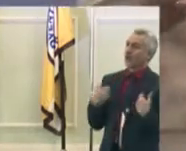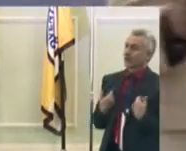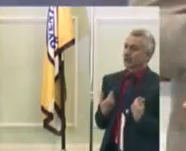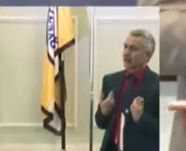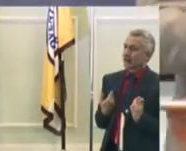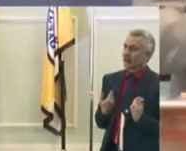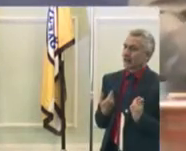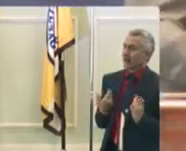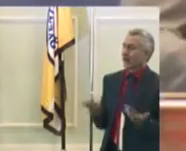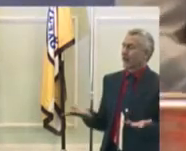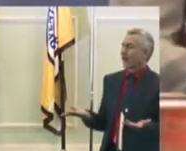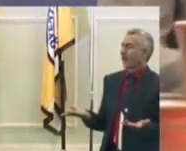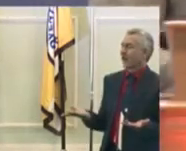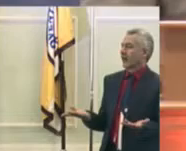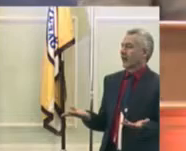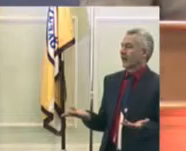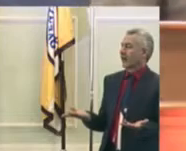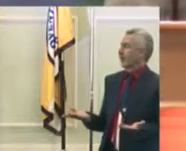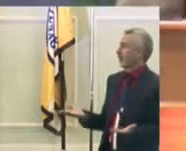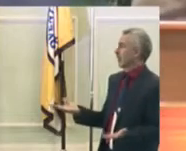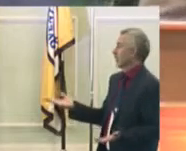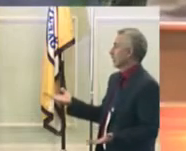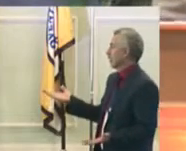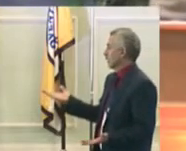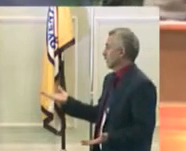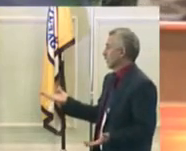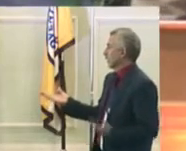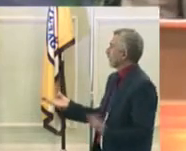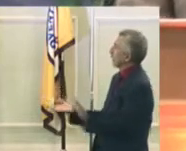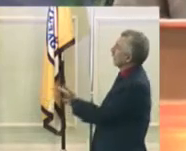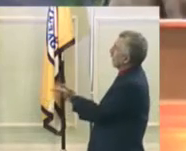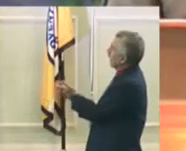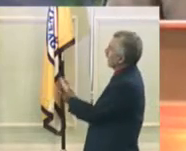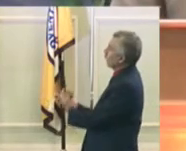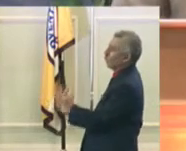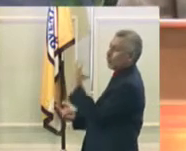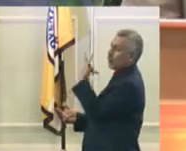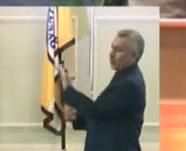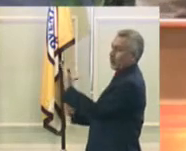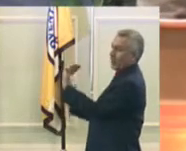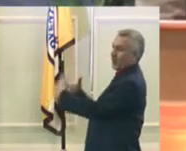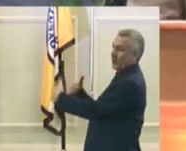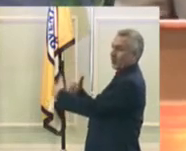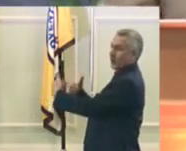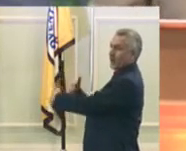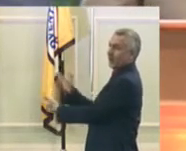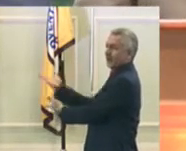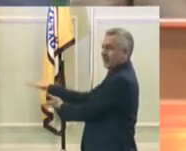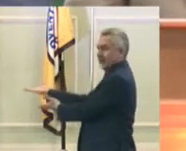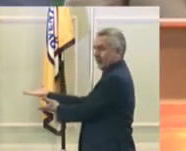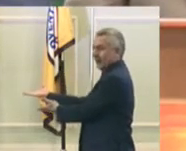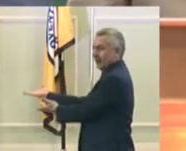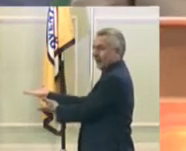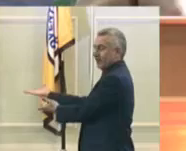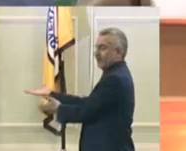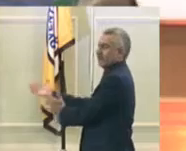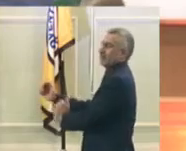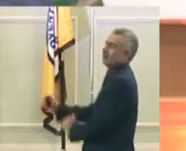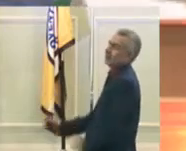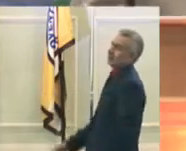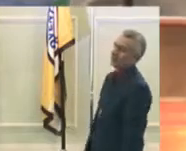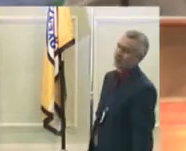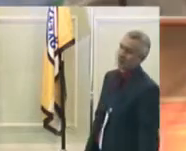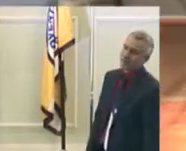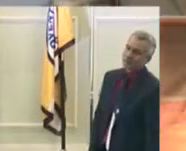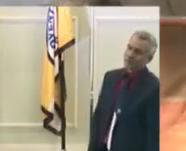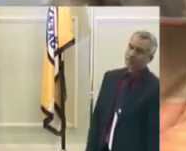just asked for 3 loaves. Two things he immediately realized, and this is what I think, this is what occurred to me with new clarity,